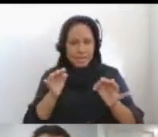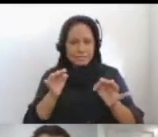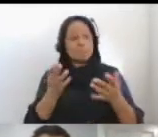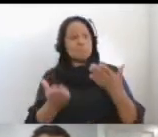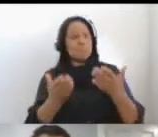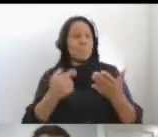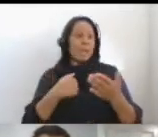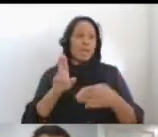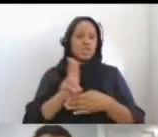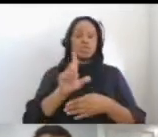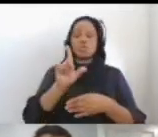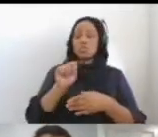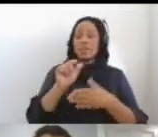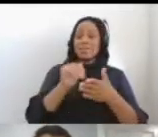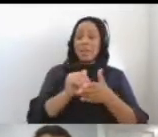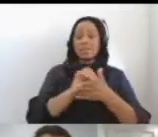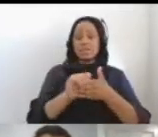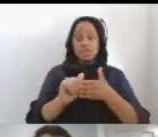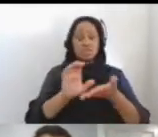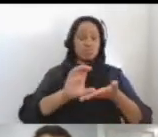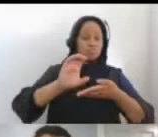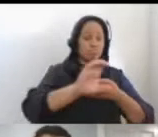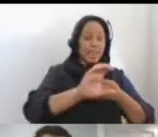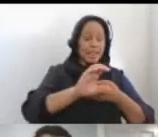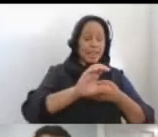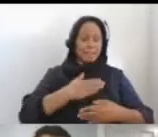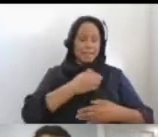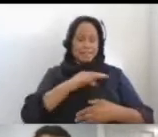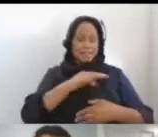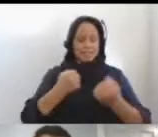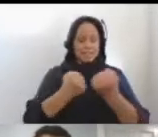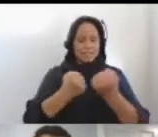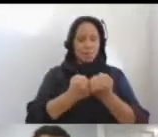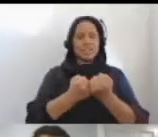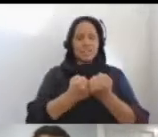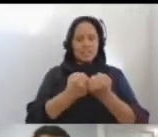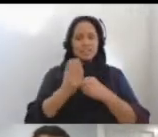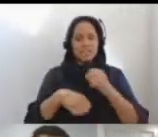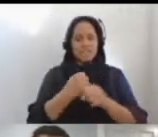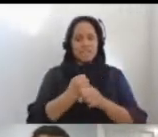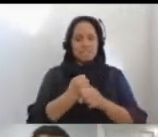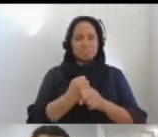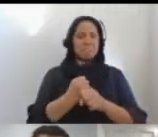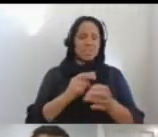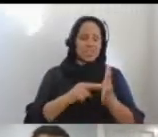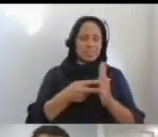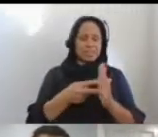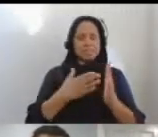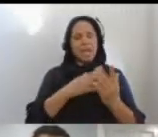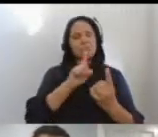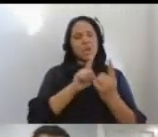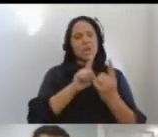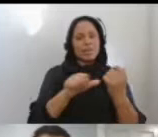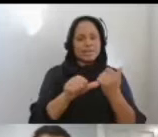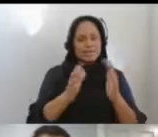use $20,000 to pay for my staffing supports for the year, meaning to have like my one-to-one assistant who works with